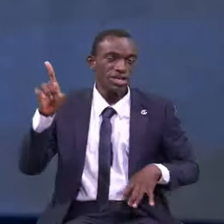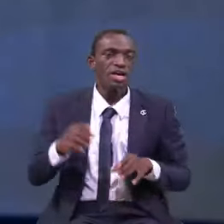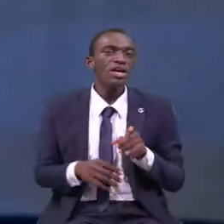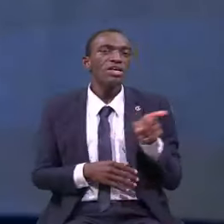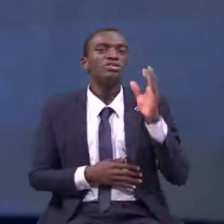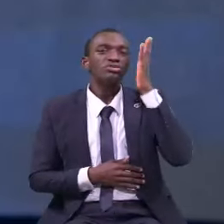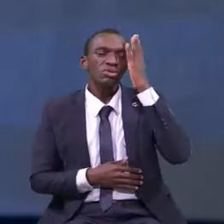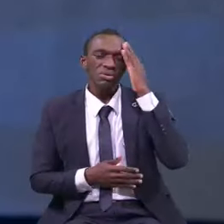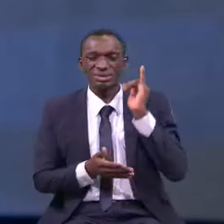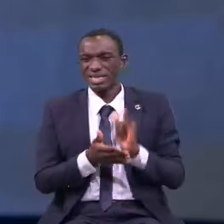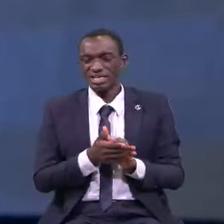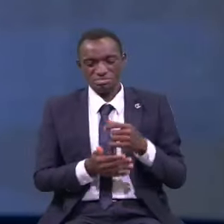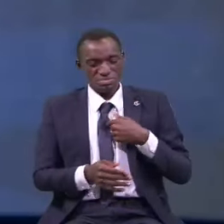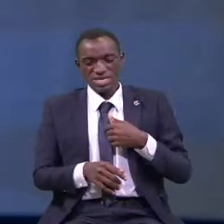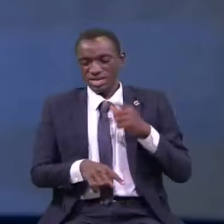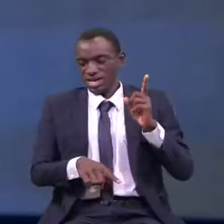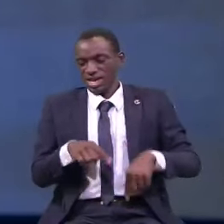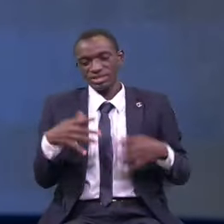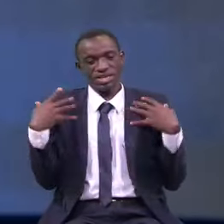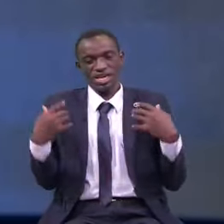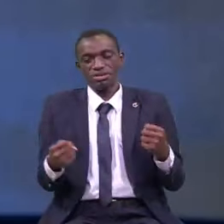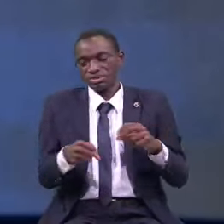are incurable.